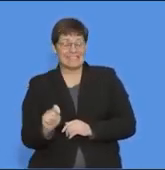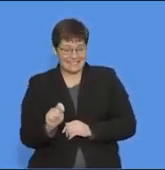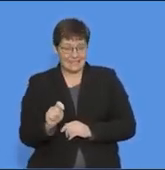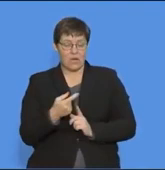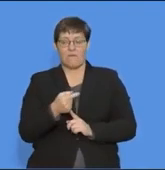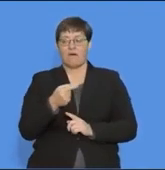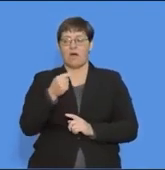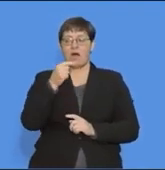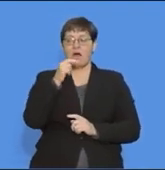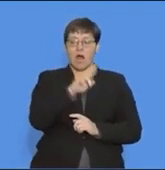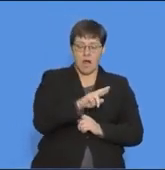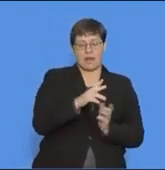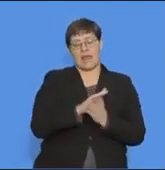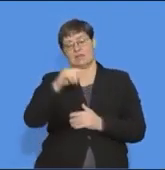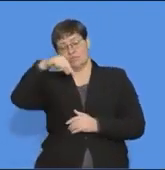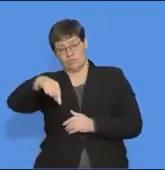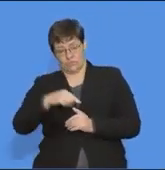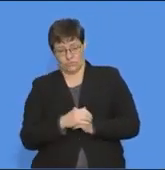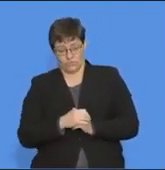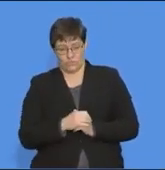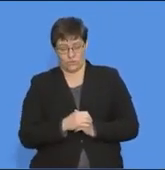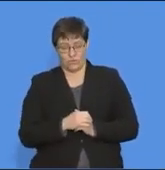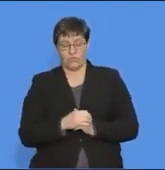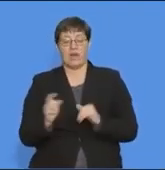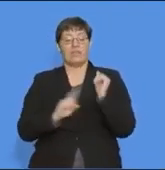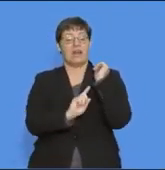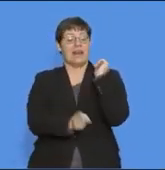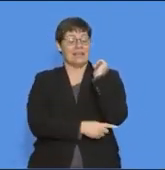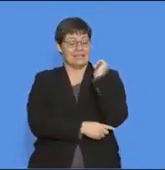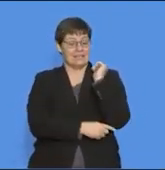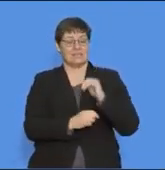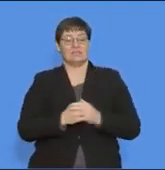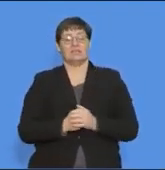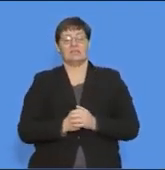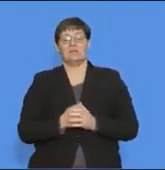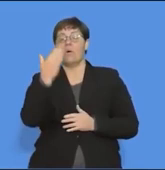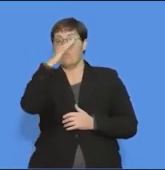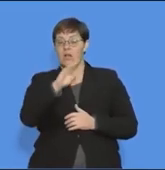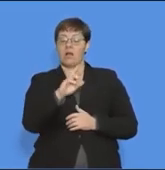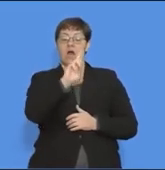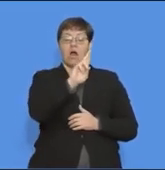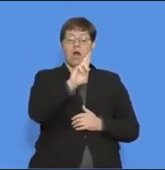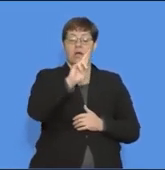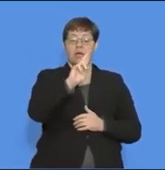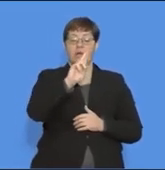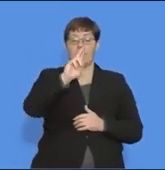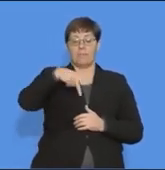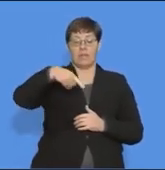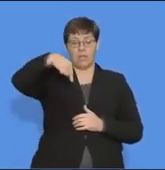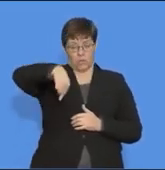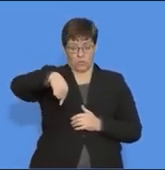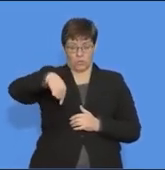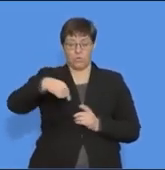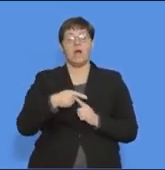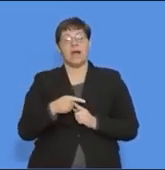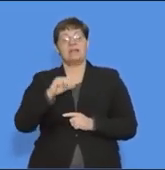at R and Q respectively. And then lastly, we know that RPQ is equals to